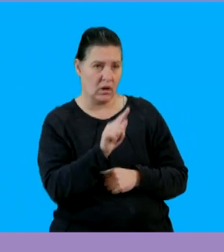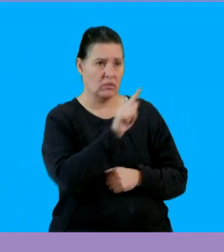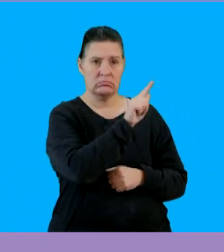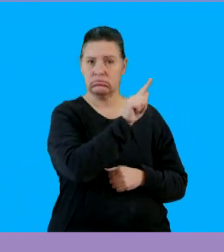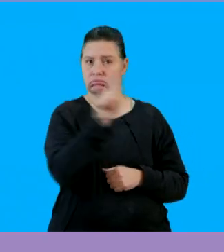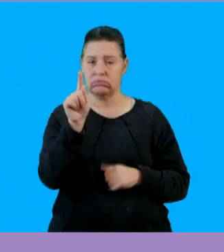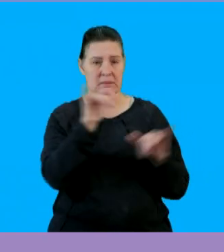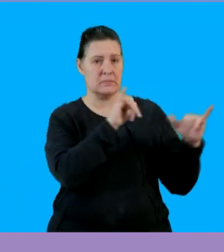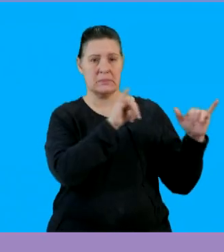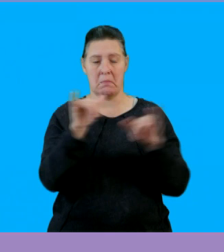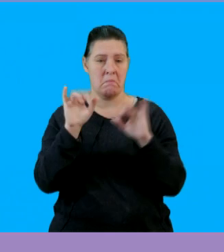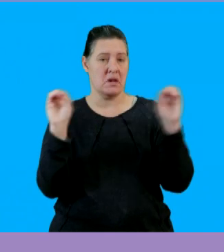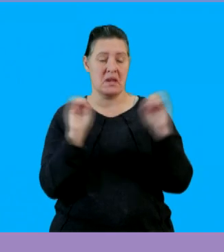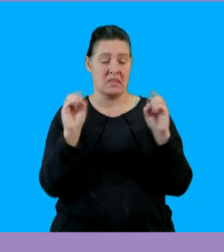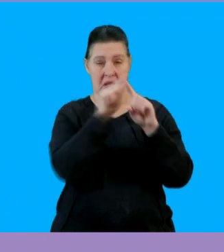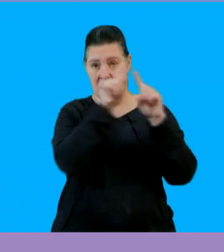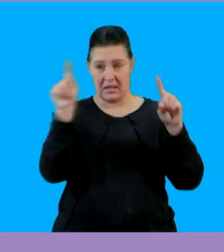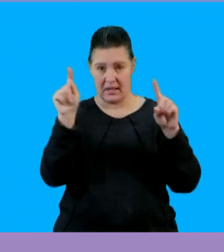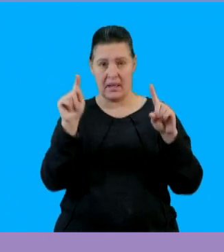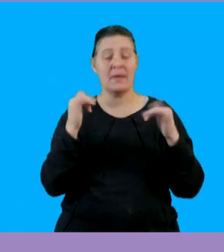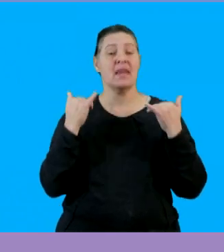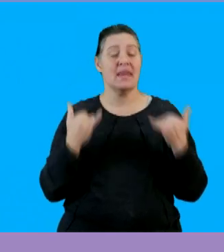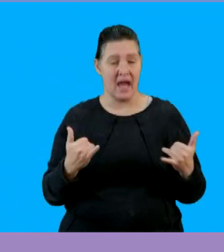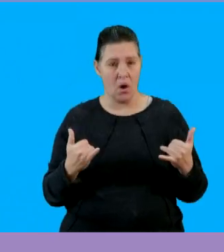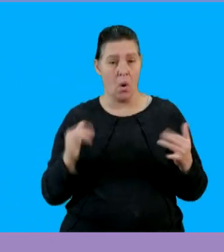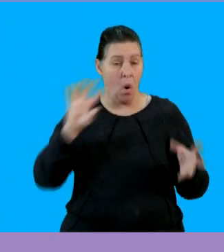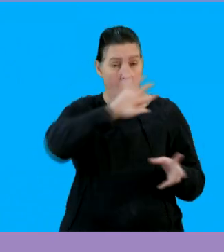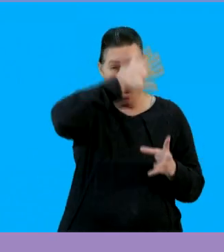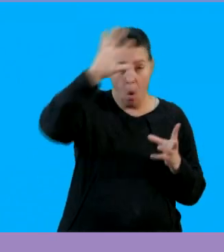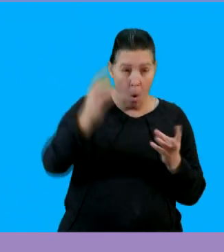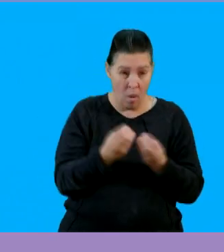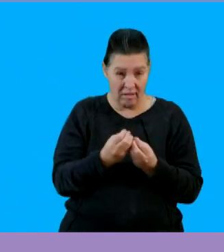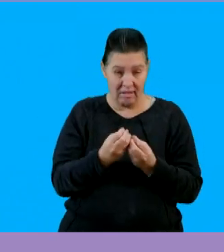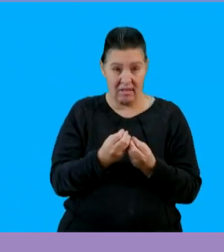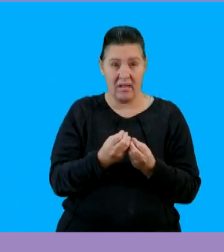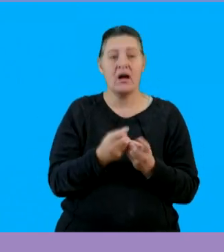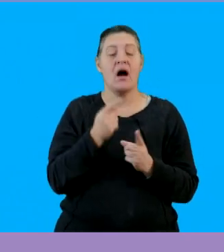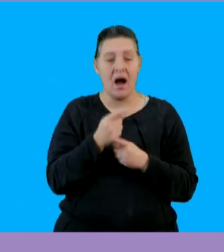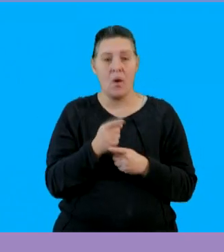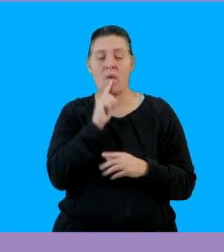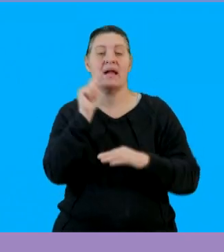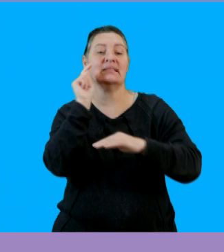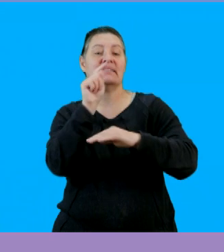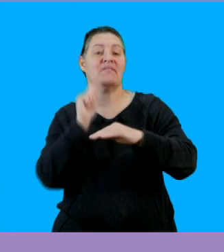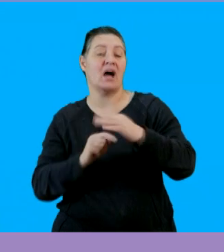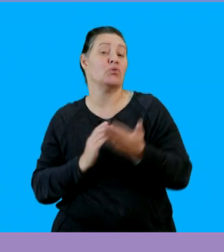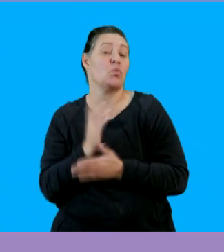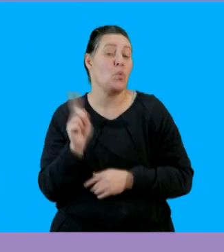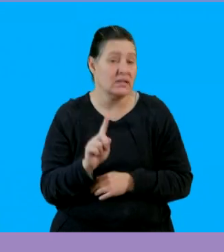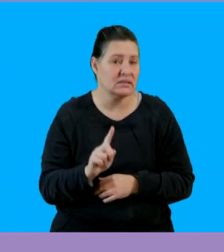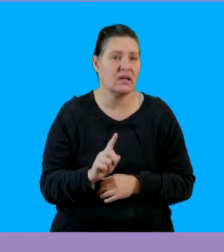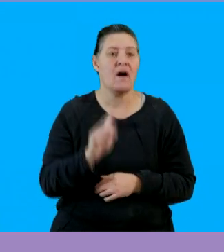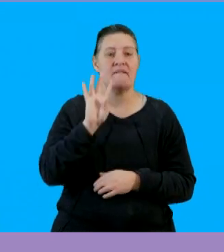there are no like terms. But now we are going to take this whole polynomial and we are going to divide